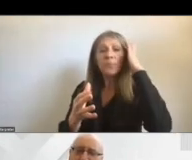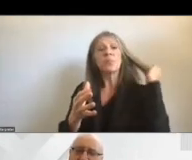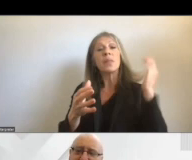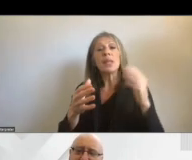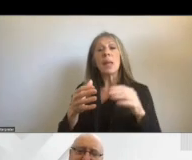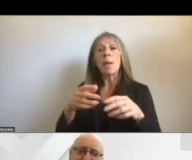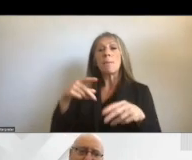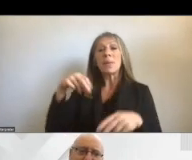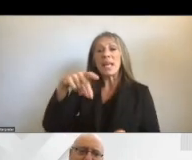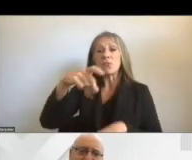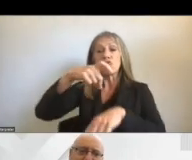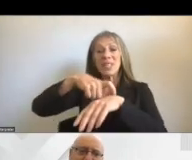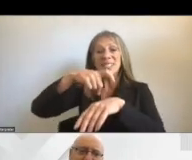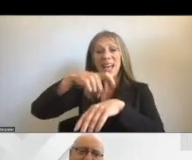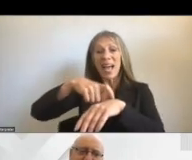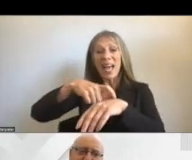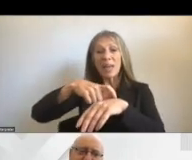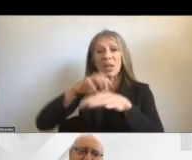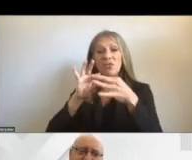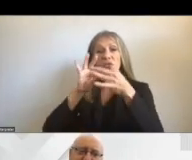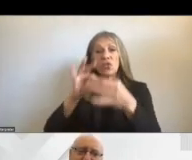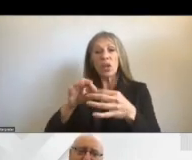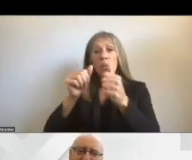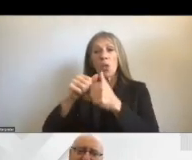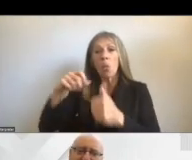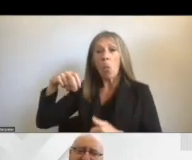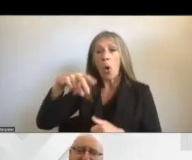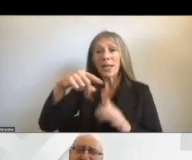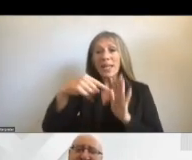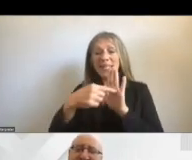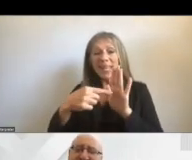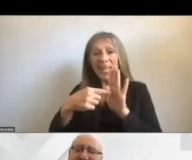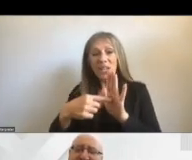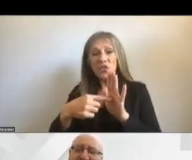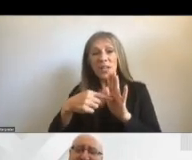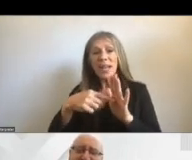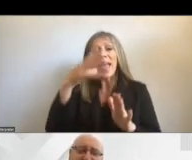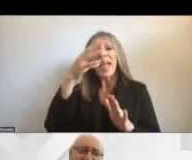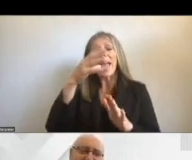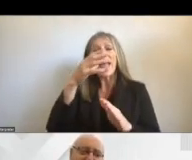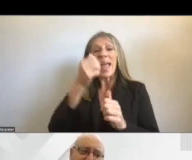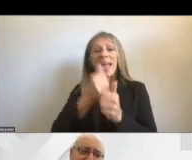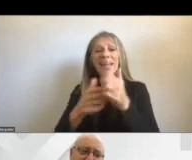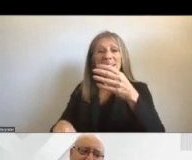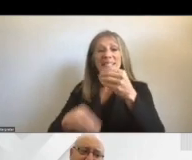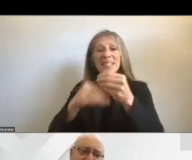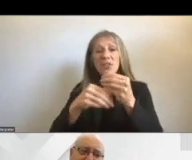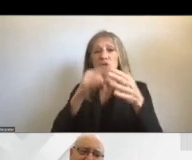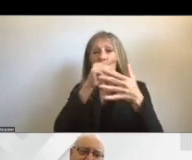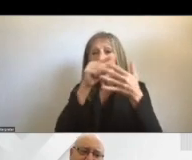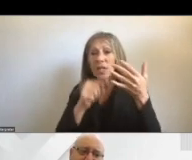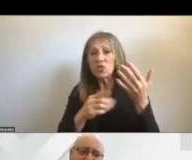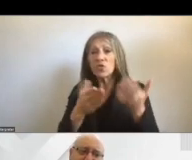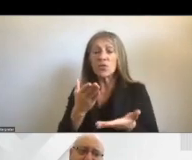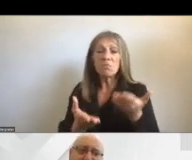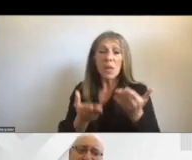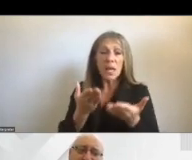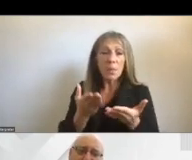the same amount of time as the actual time that the walking man is shown on the